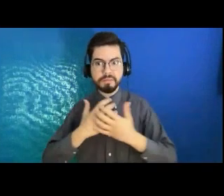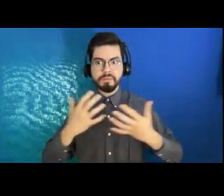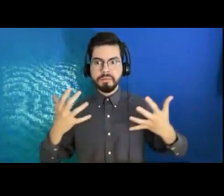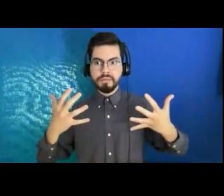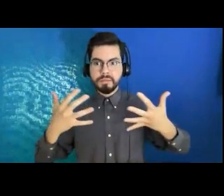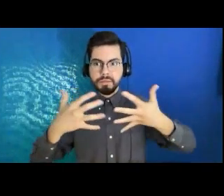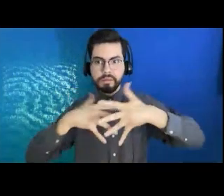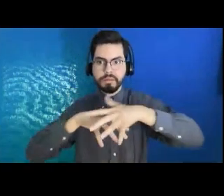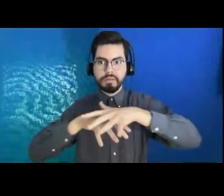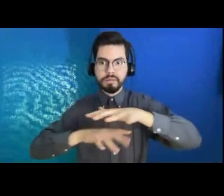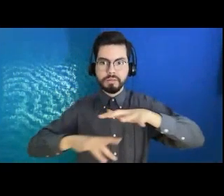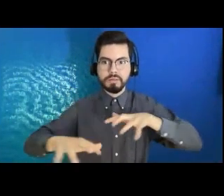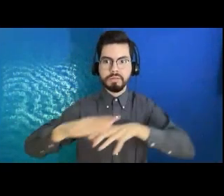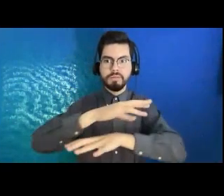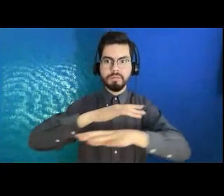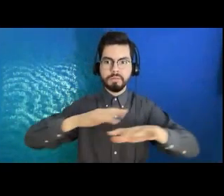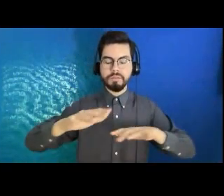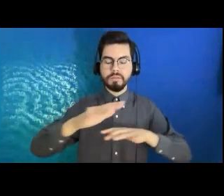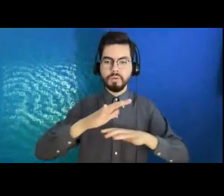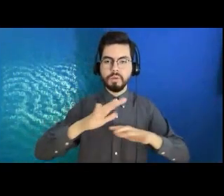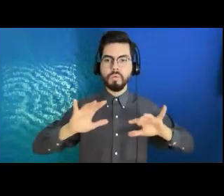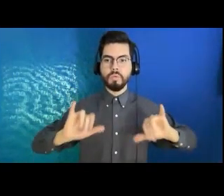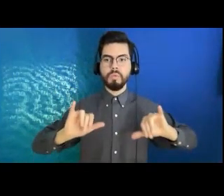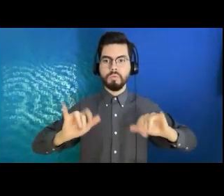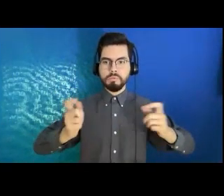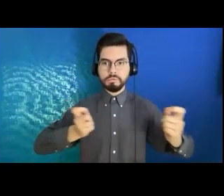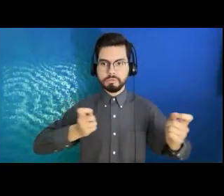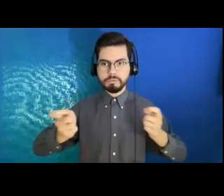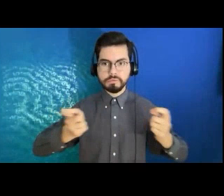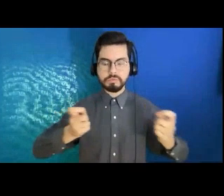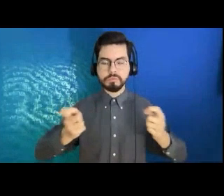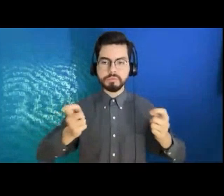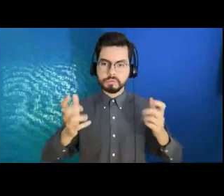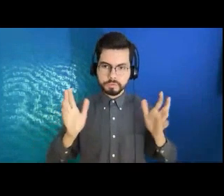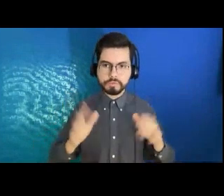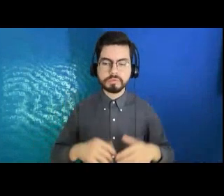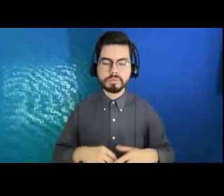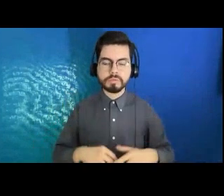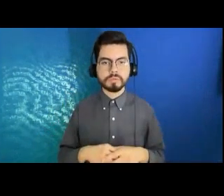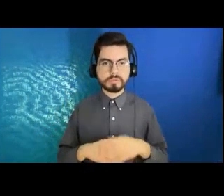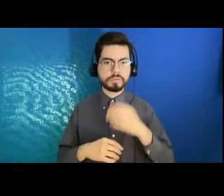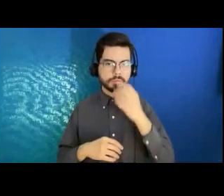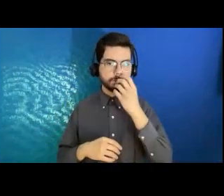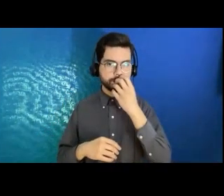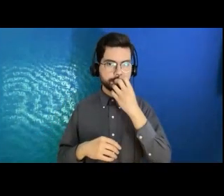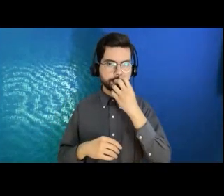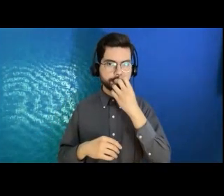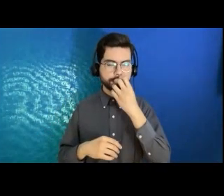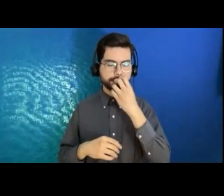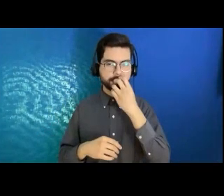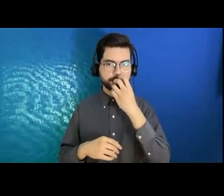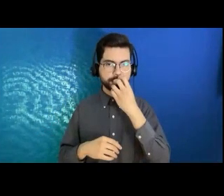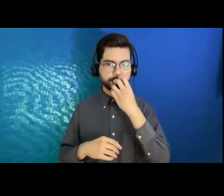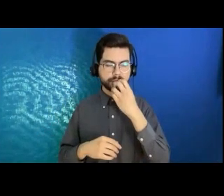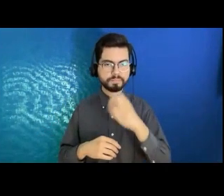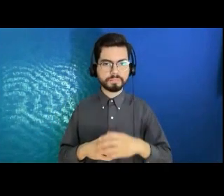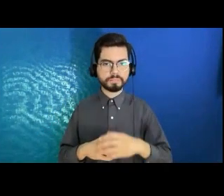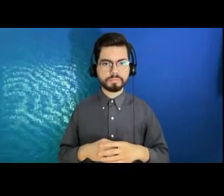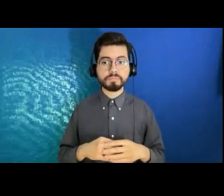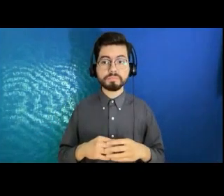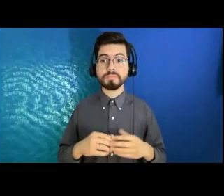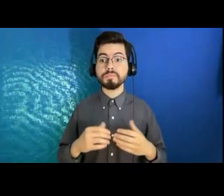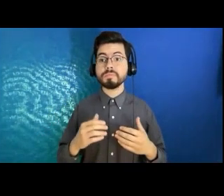in a park with that much visitation. And we do the best we can. A lot of people may not like